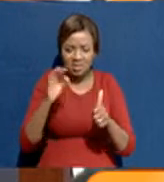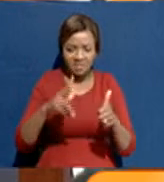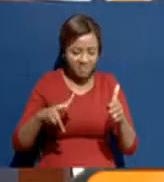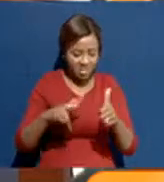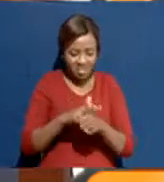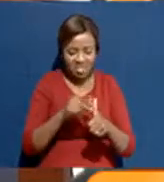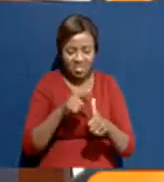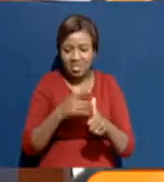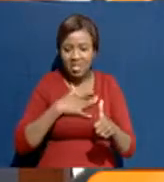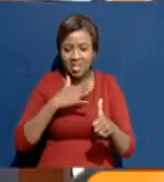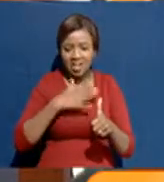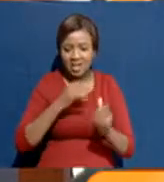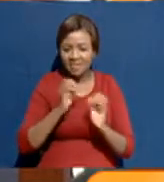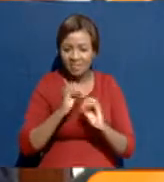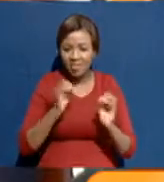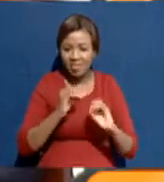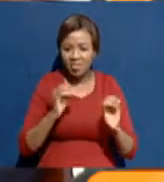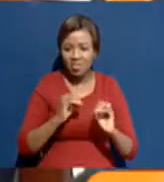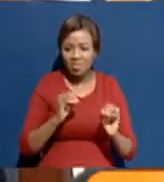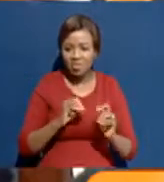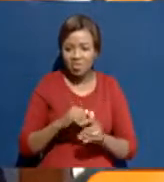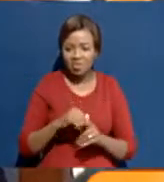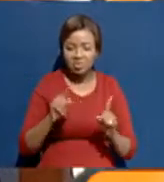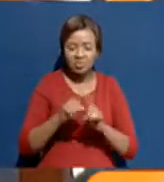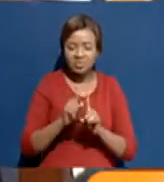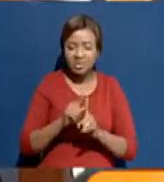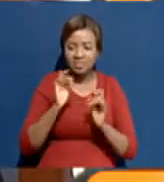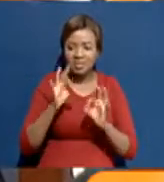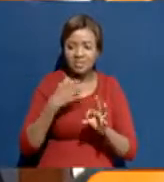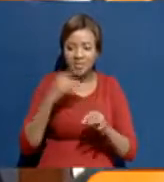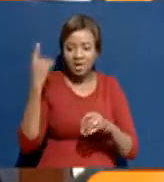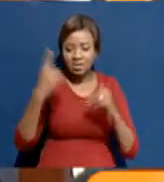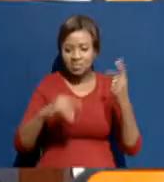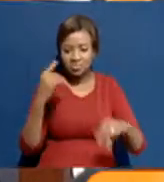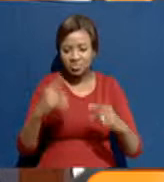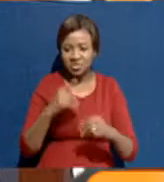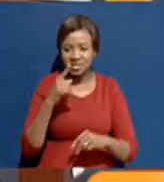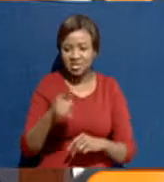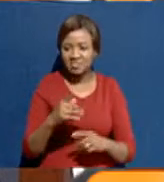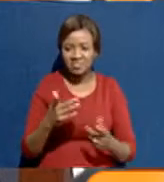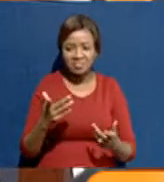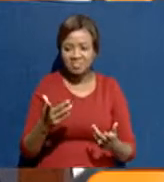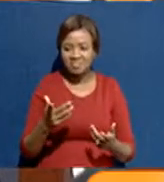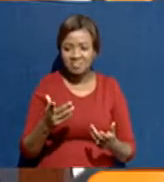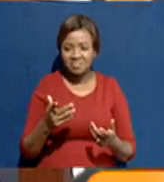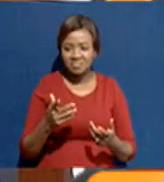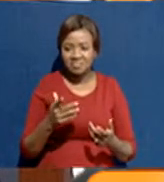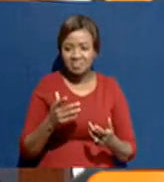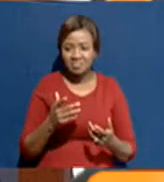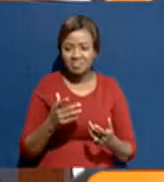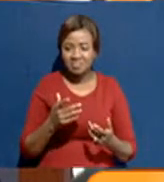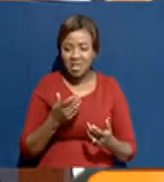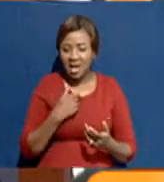of its own. Mm. So even those who are torturing him, I don't think had any